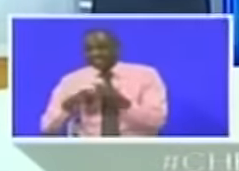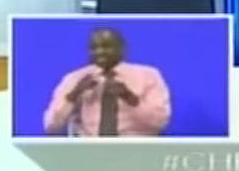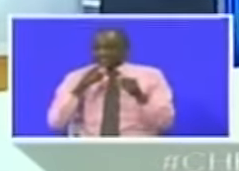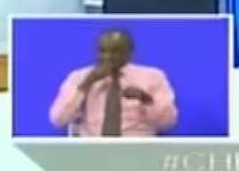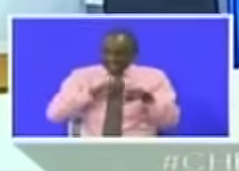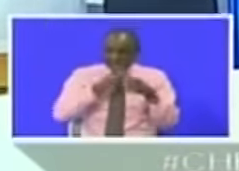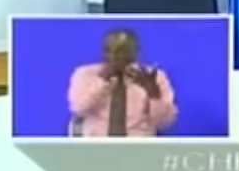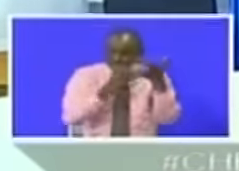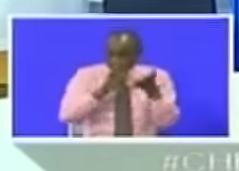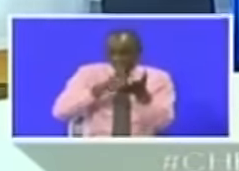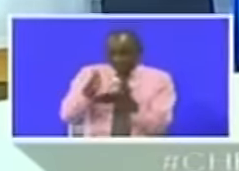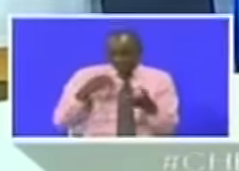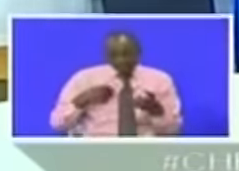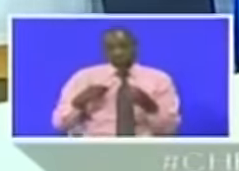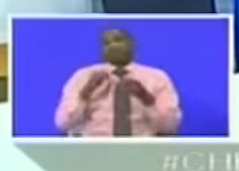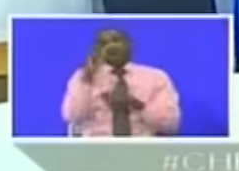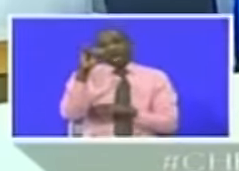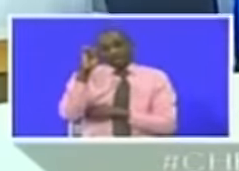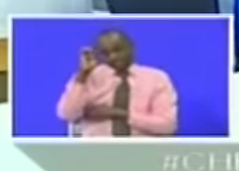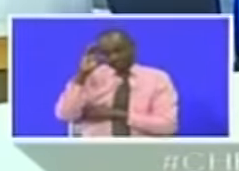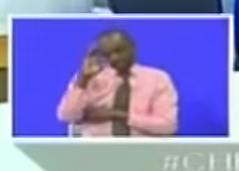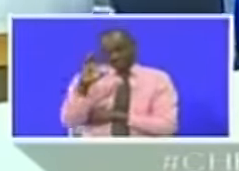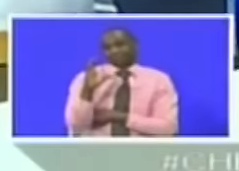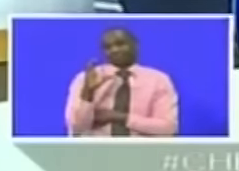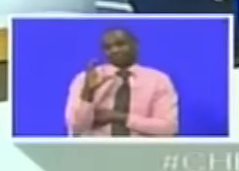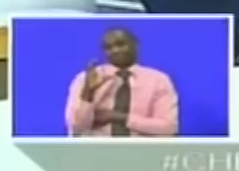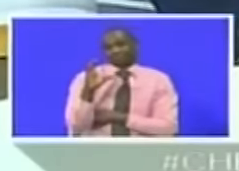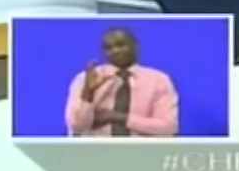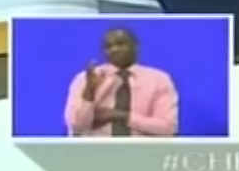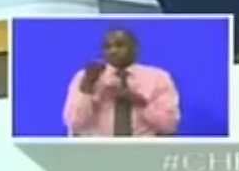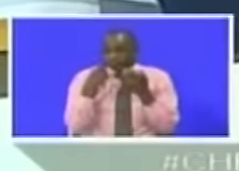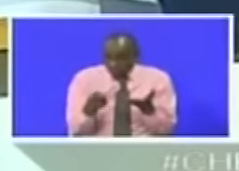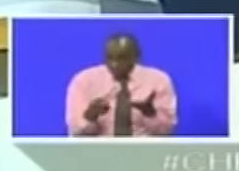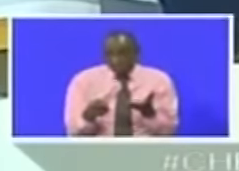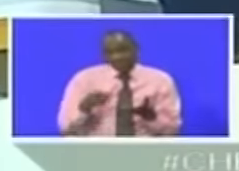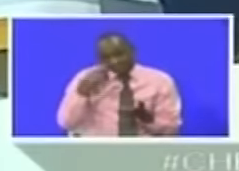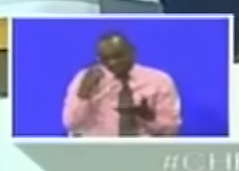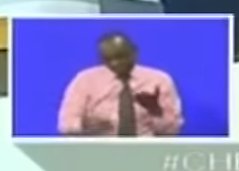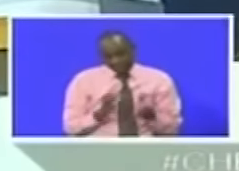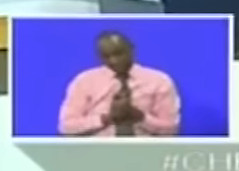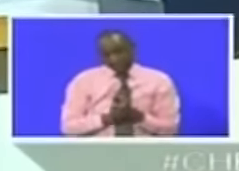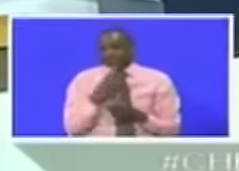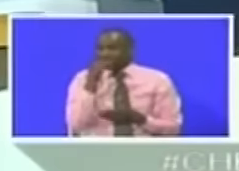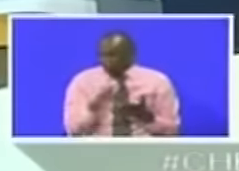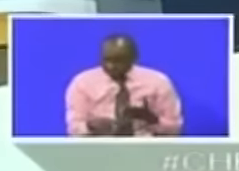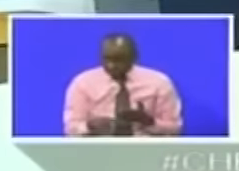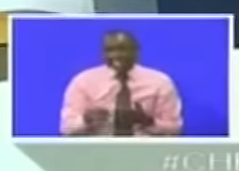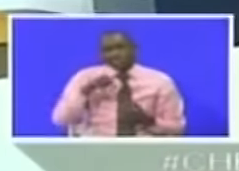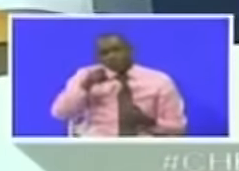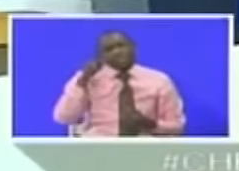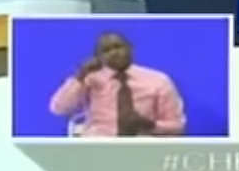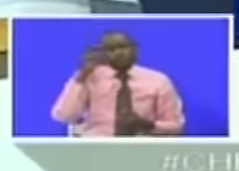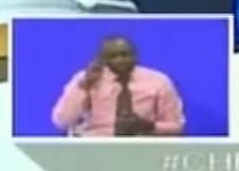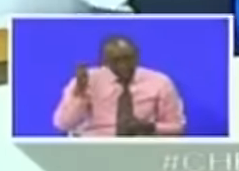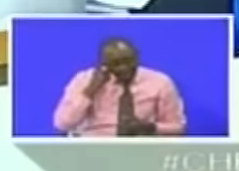that has been released by the Independent Electoral and Boundaries Commission. So why are we telling all of this? One, of course, is to remind you that,